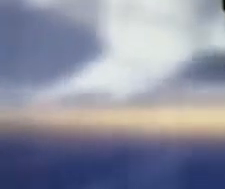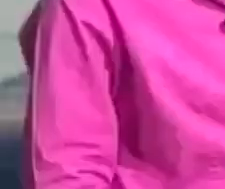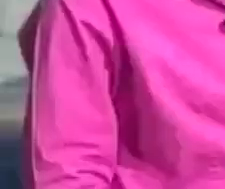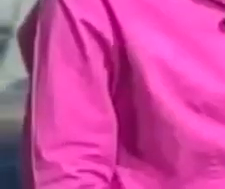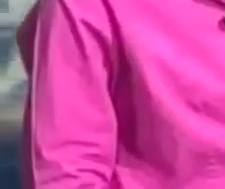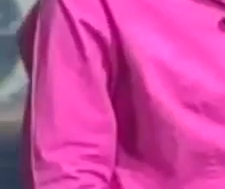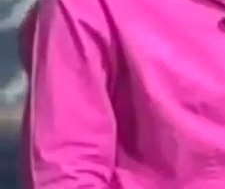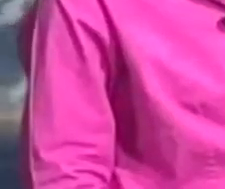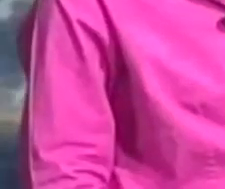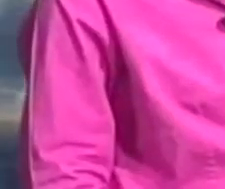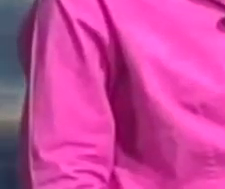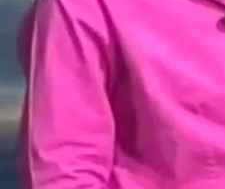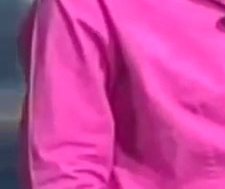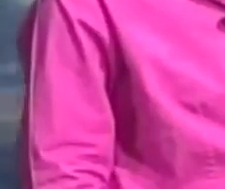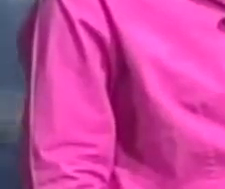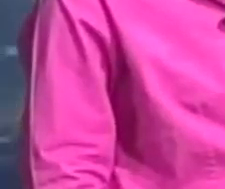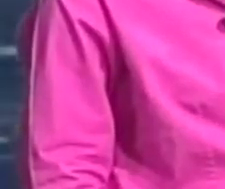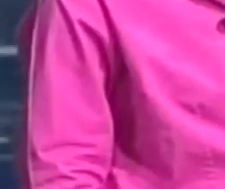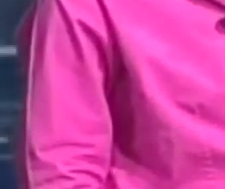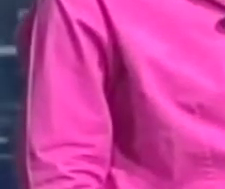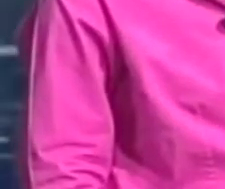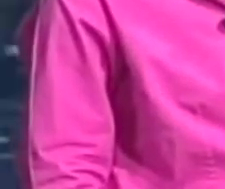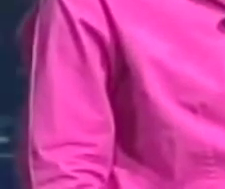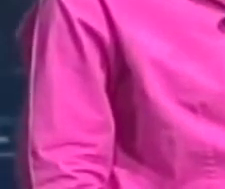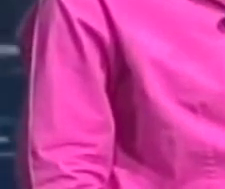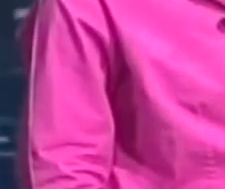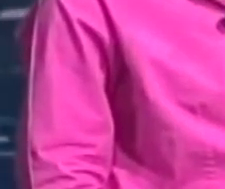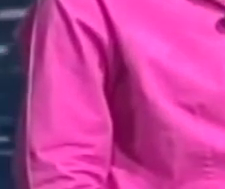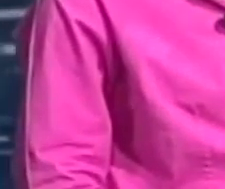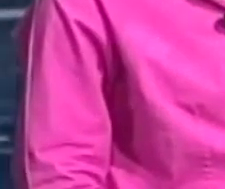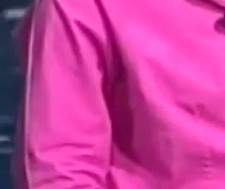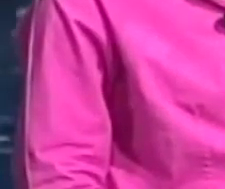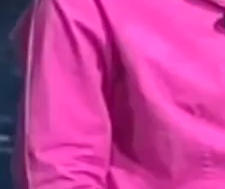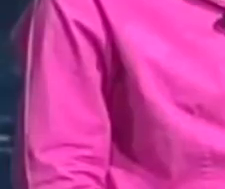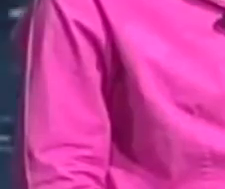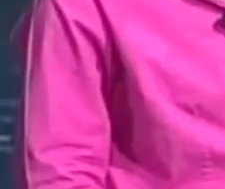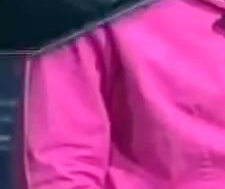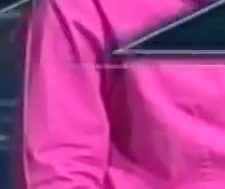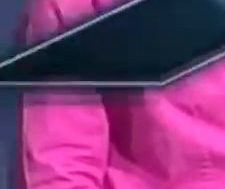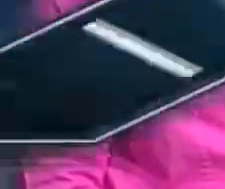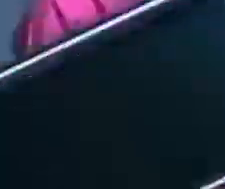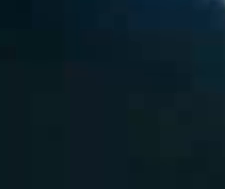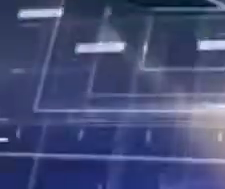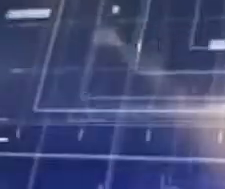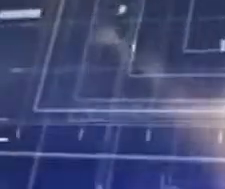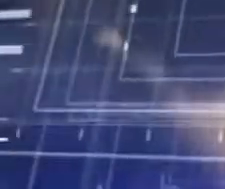And that's a look at business news this Thursday. I'm the Dawn Davis. Good evening, everyone.